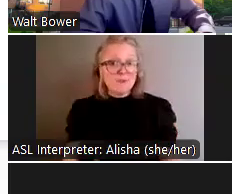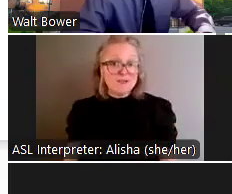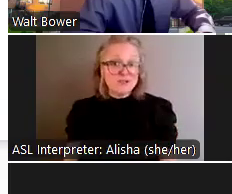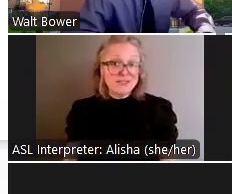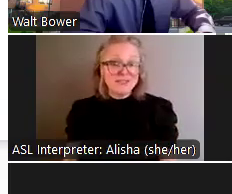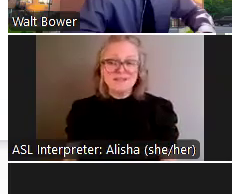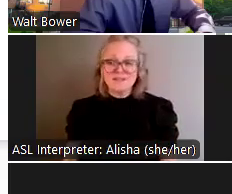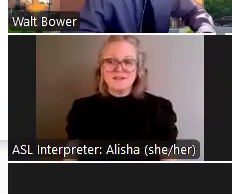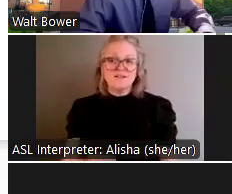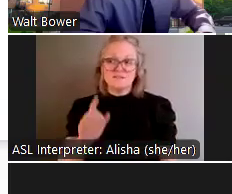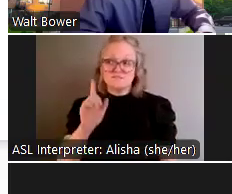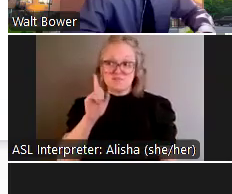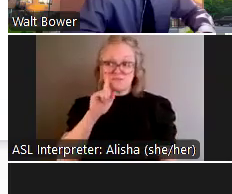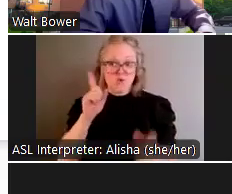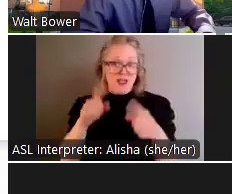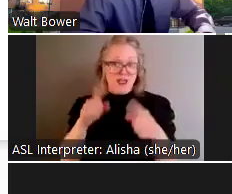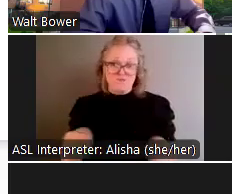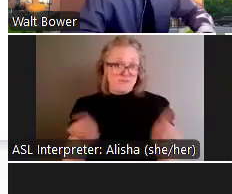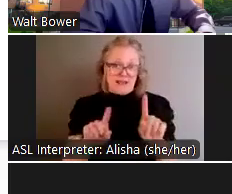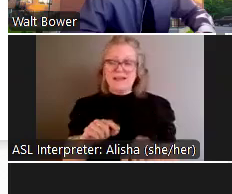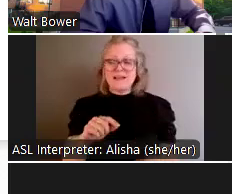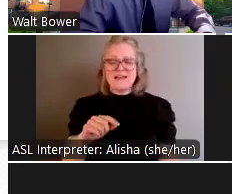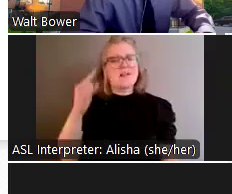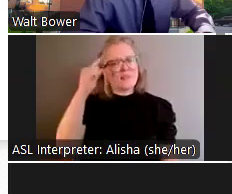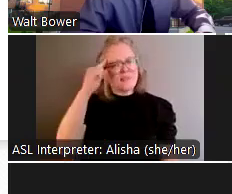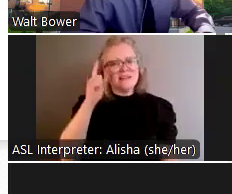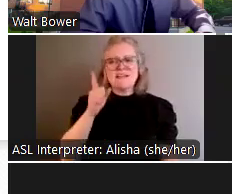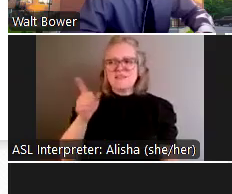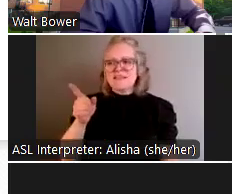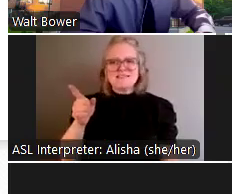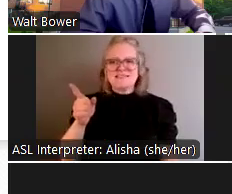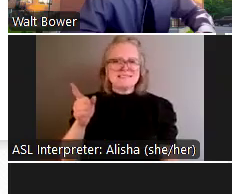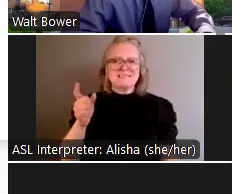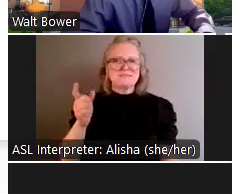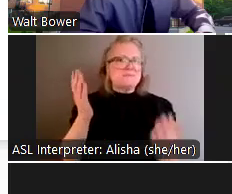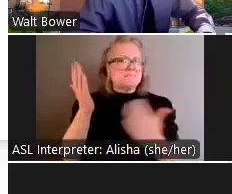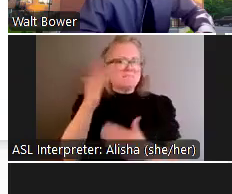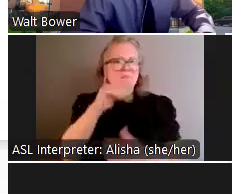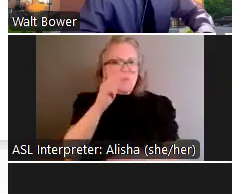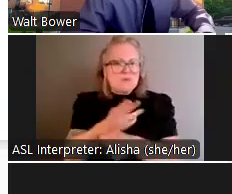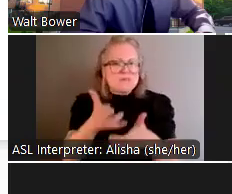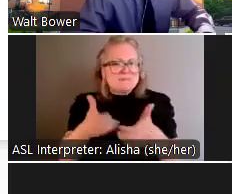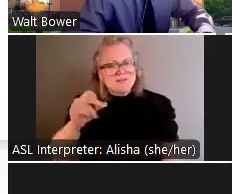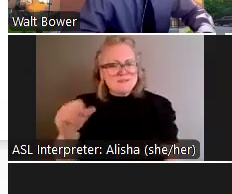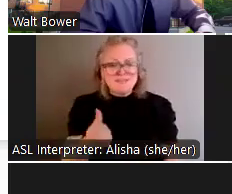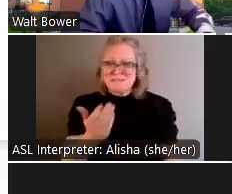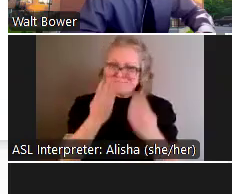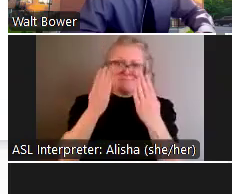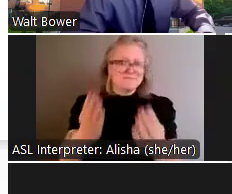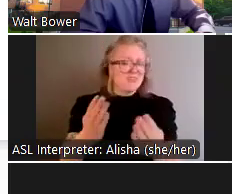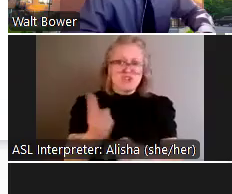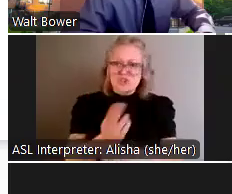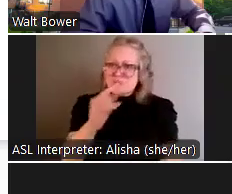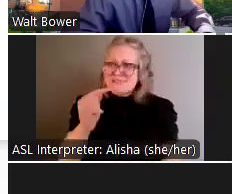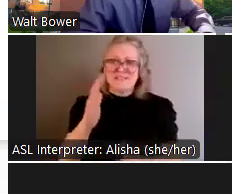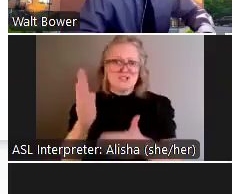for everybody. And I definitely think that it's probably underutilized. So, I say use it, share it far and wide.